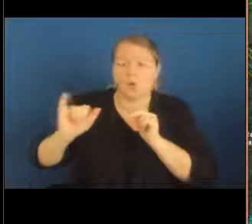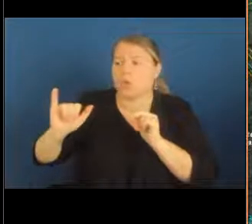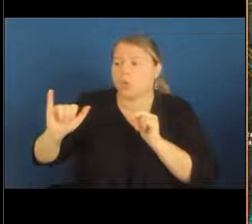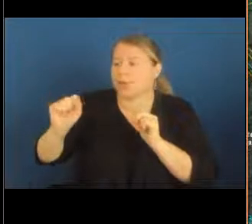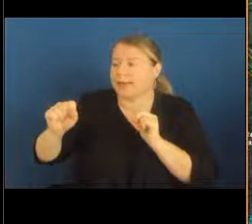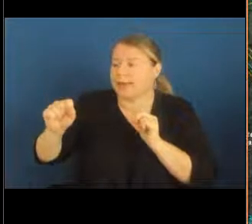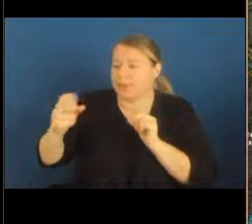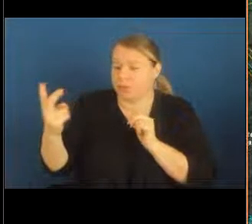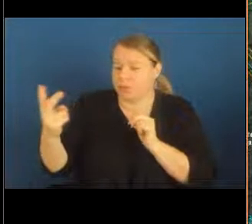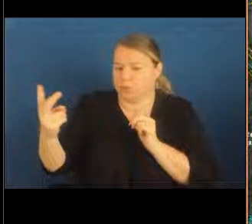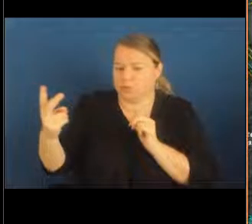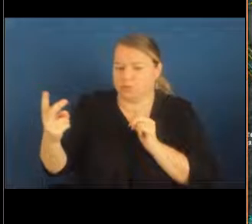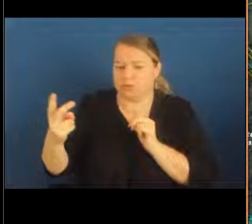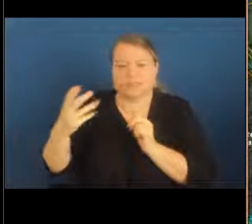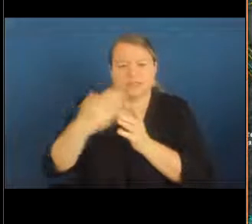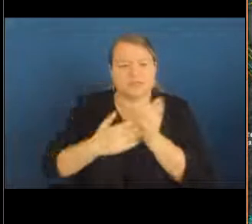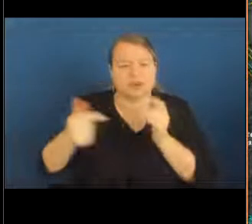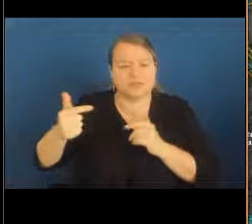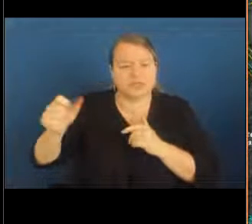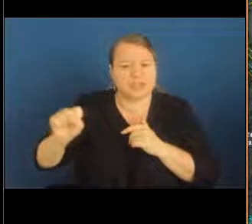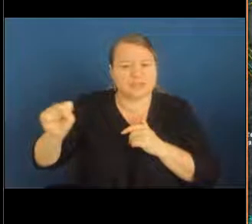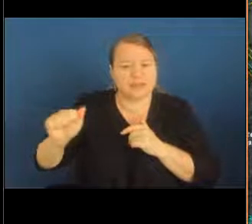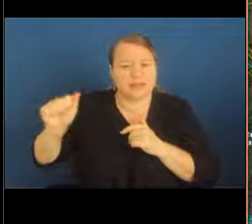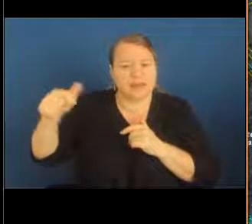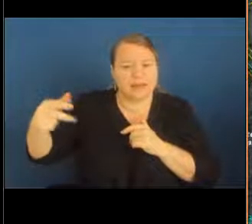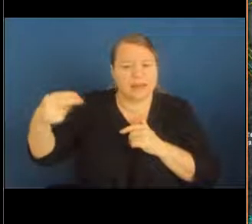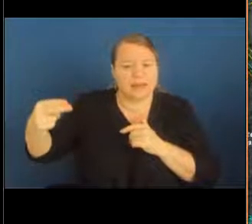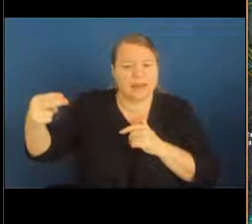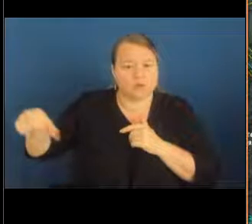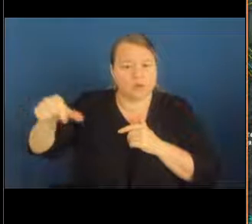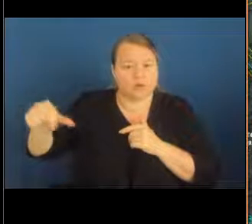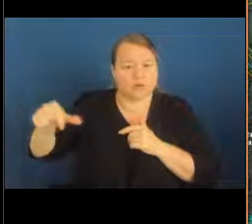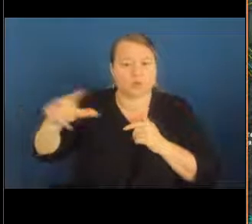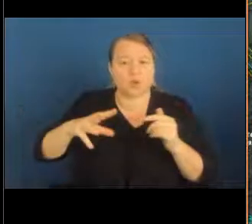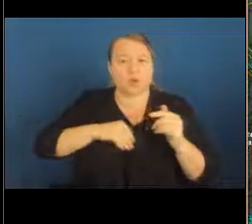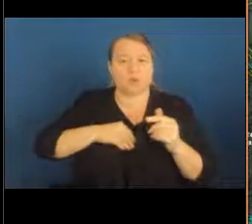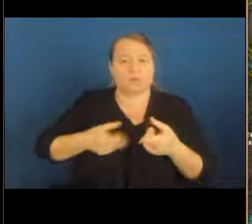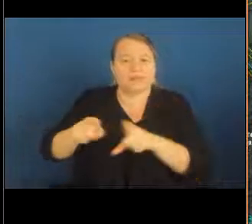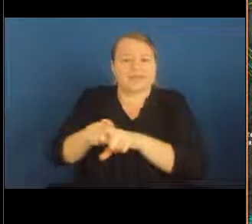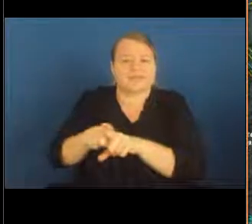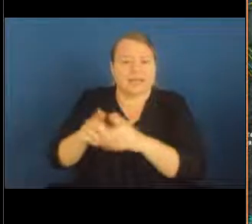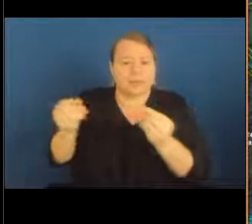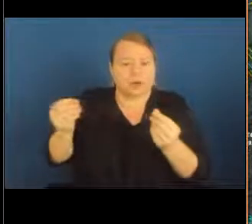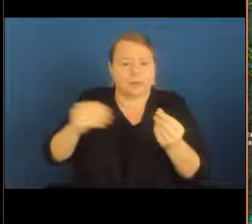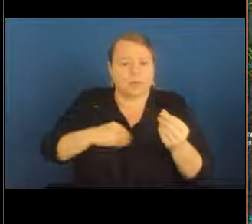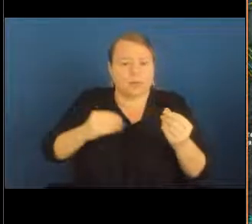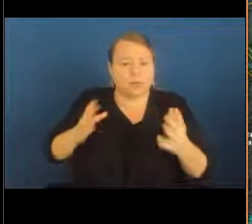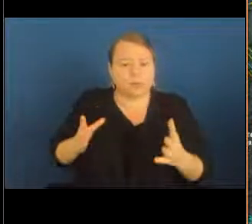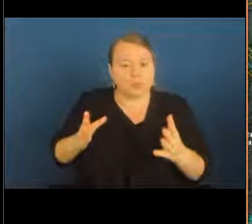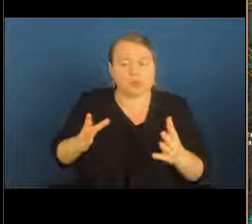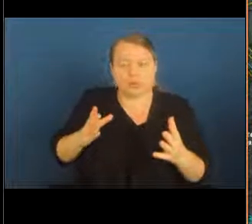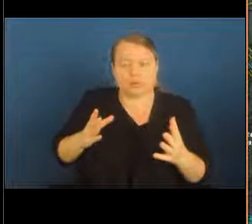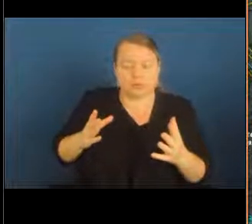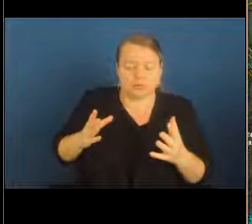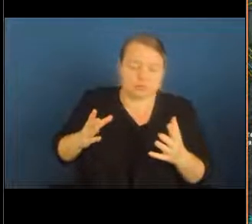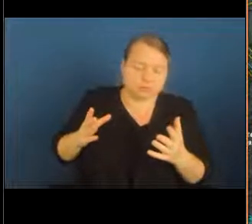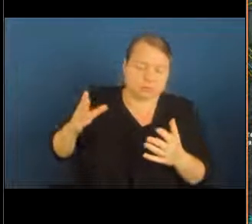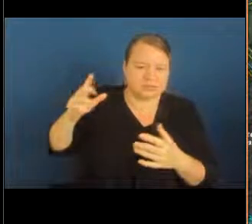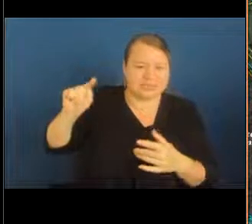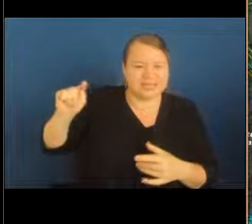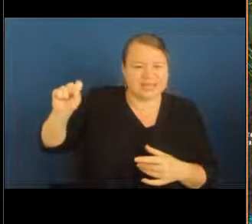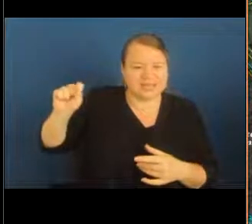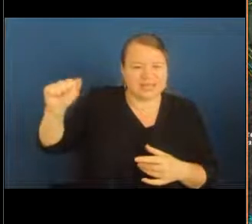2, yeah, part of the TSA headquarters, and that's actually part of the same. It's owned by the same property owner that developed the TSA headquarters, and